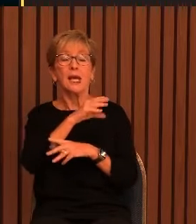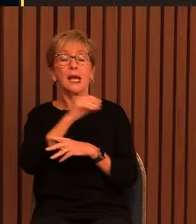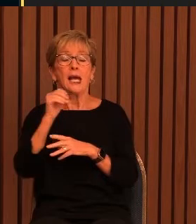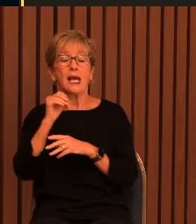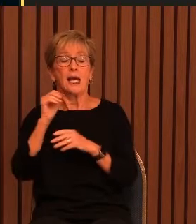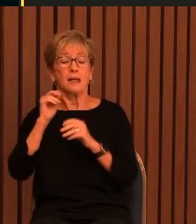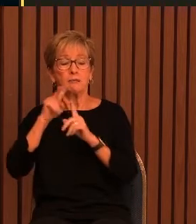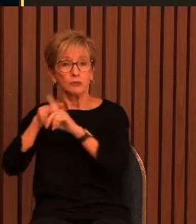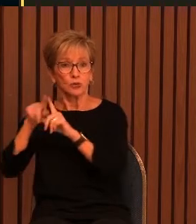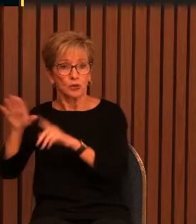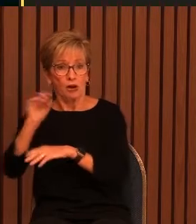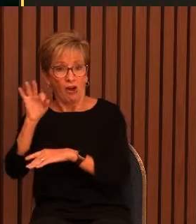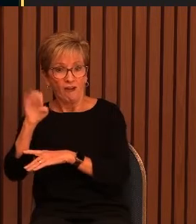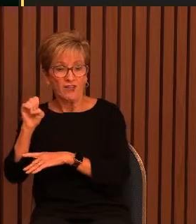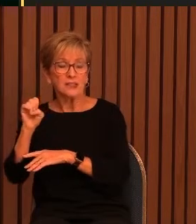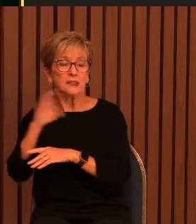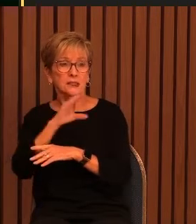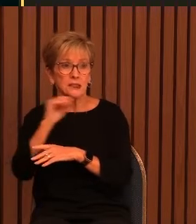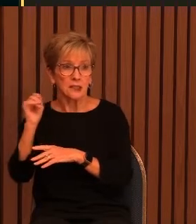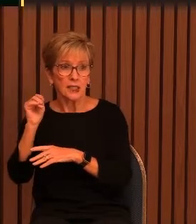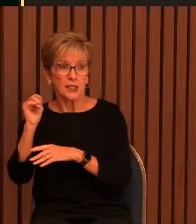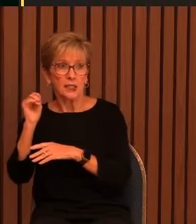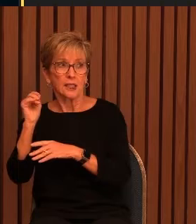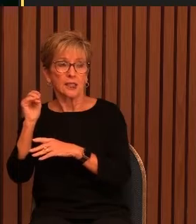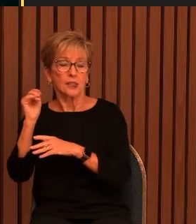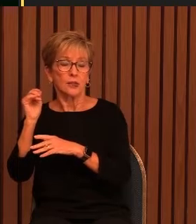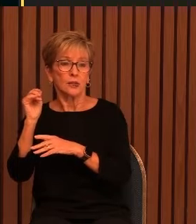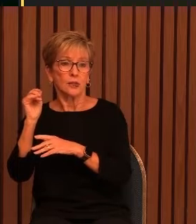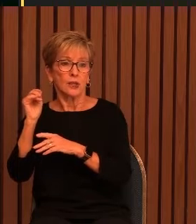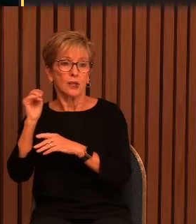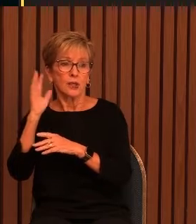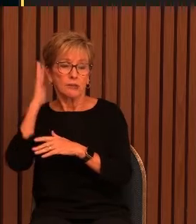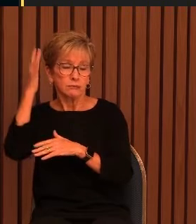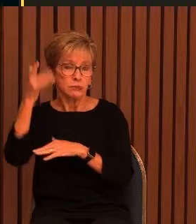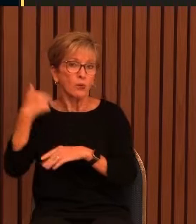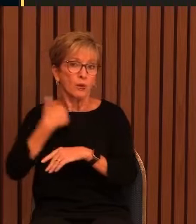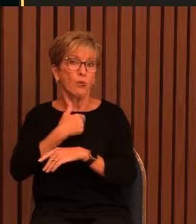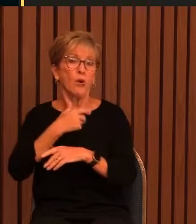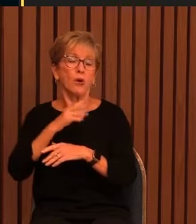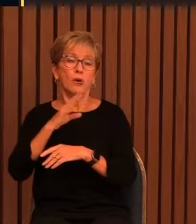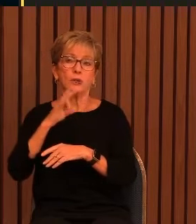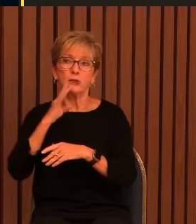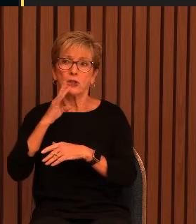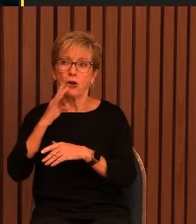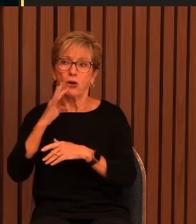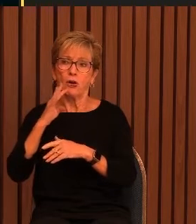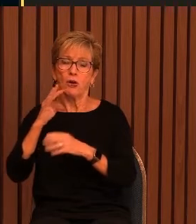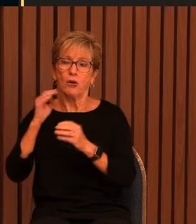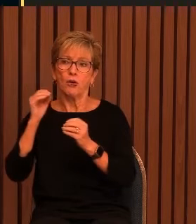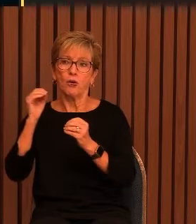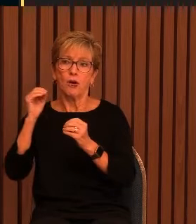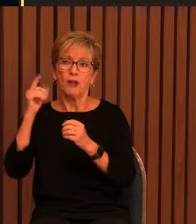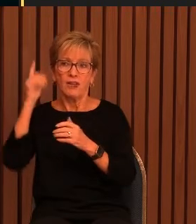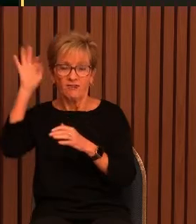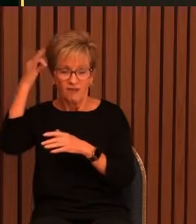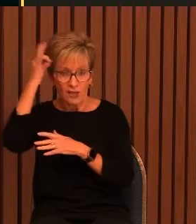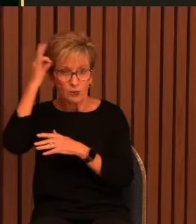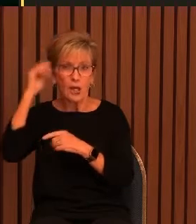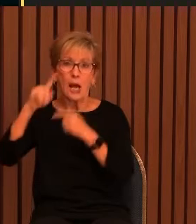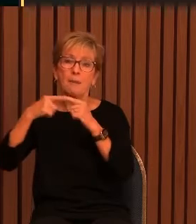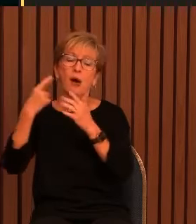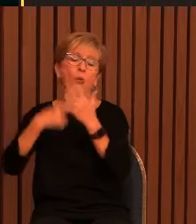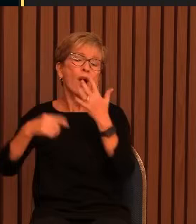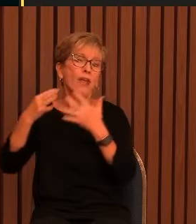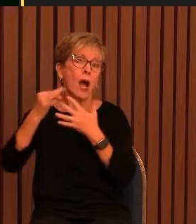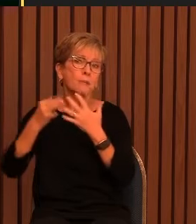office and OAA, and, the end game is then to talk to the feds about, what options are out there for